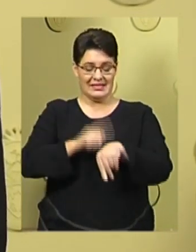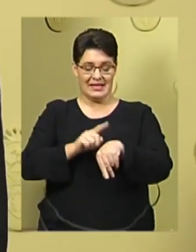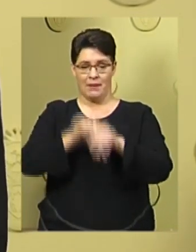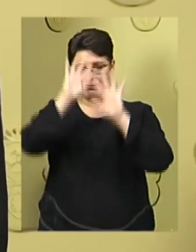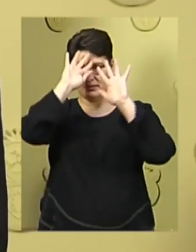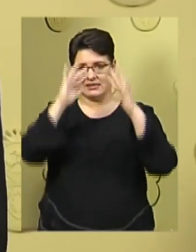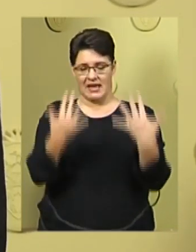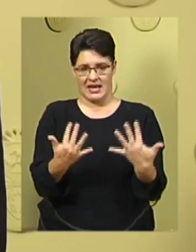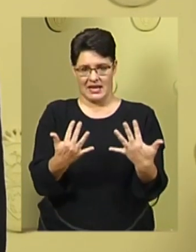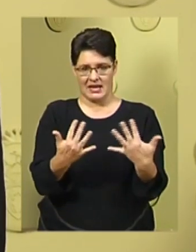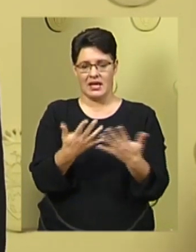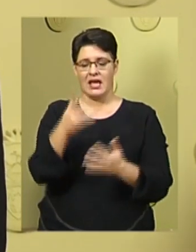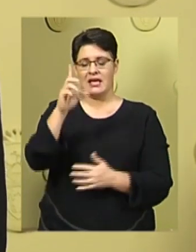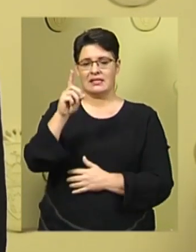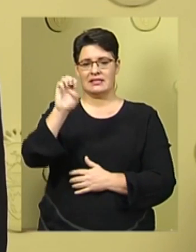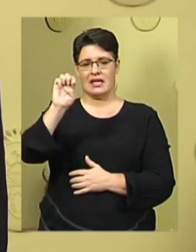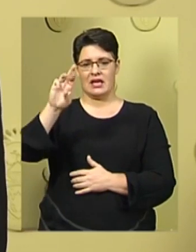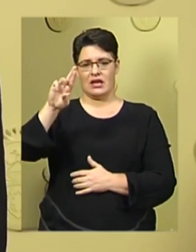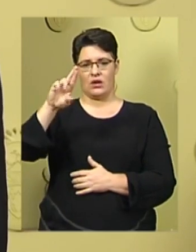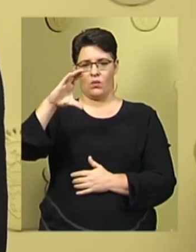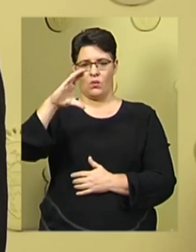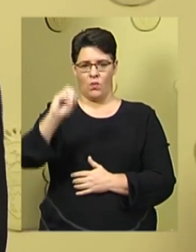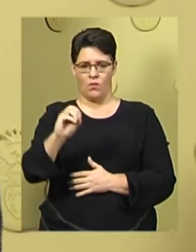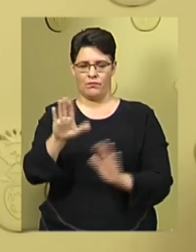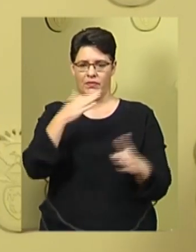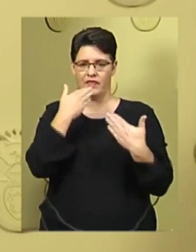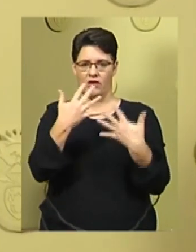o'clock at DERCO. Thank you very much.